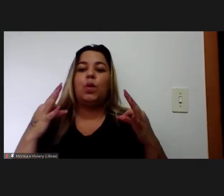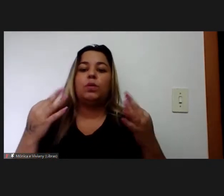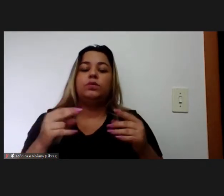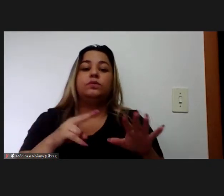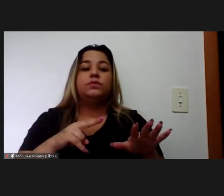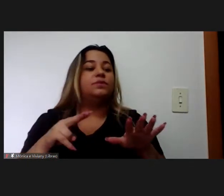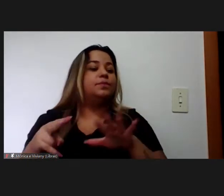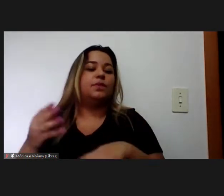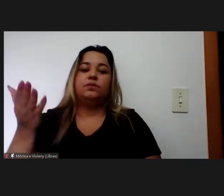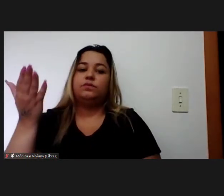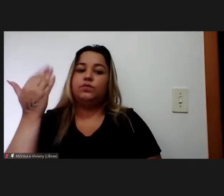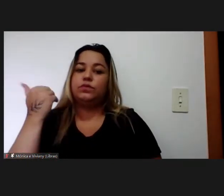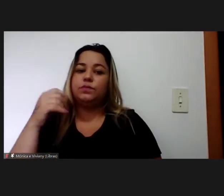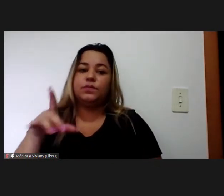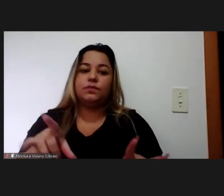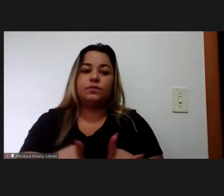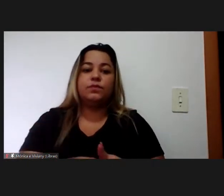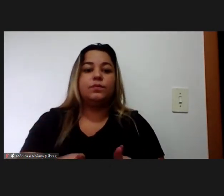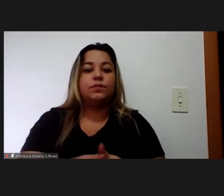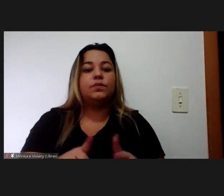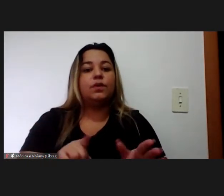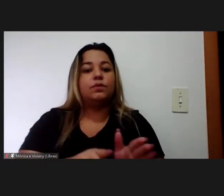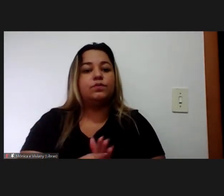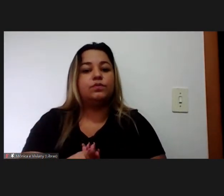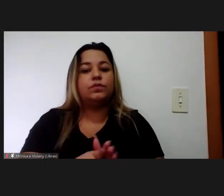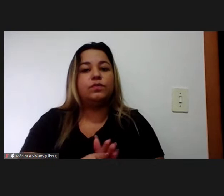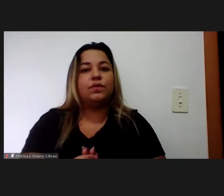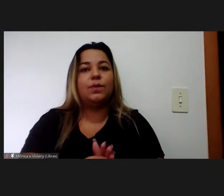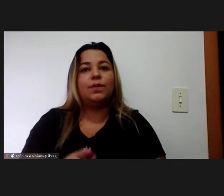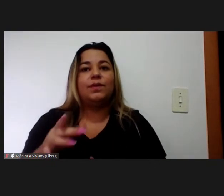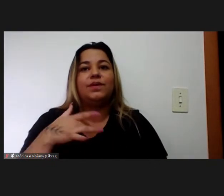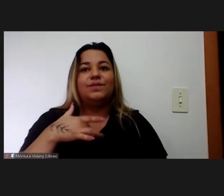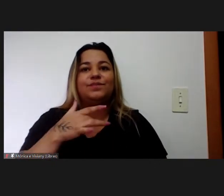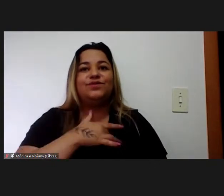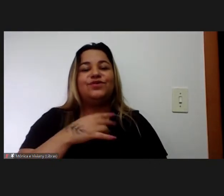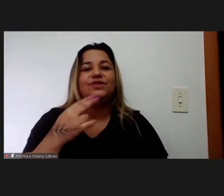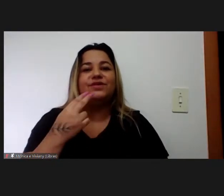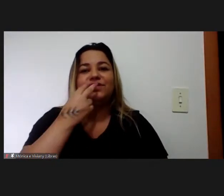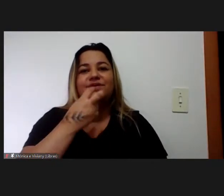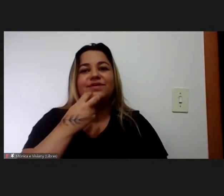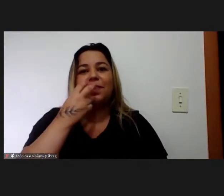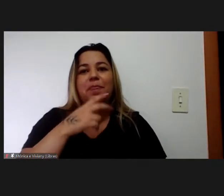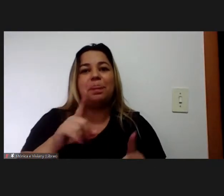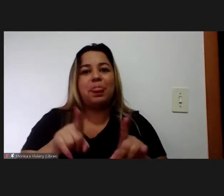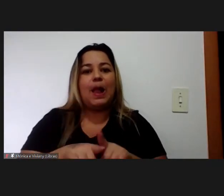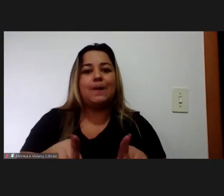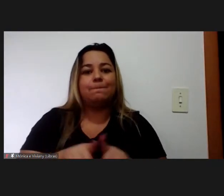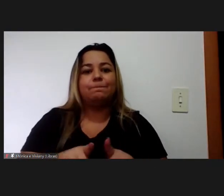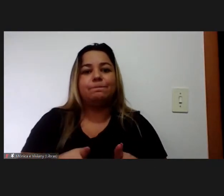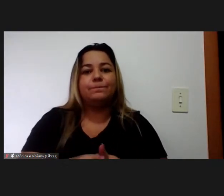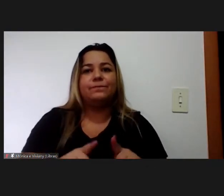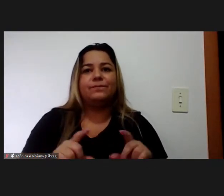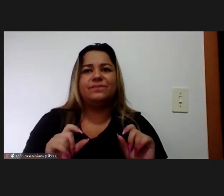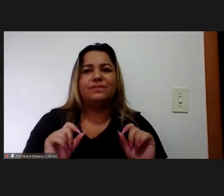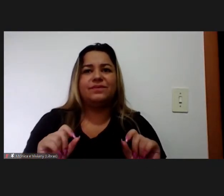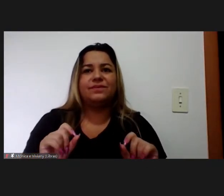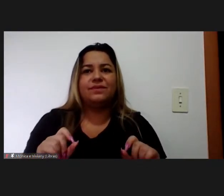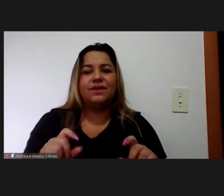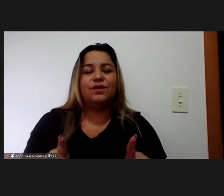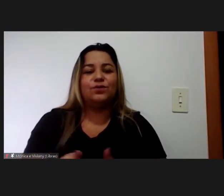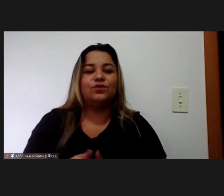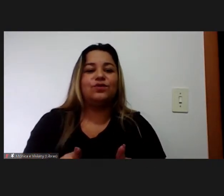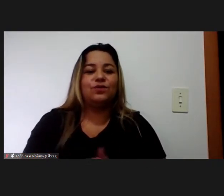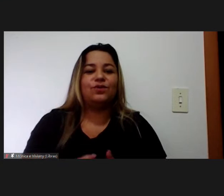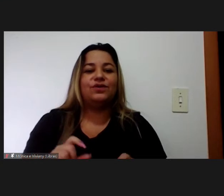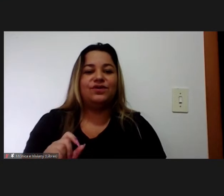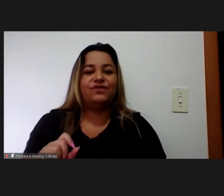this contact that we have been doing in Brazil. So last week we had a presential an online,